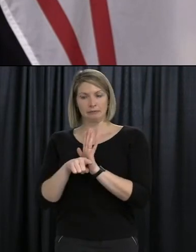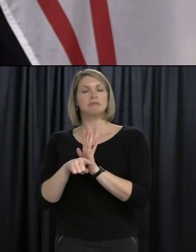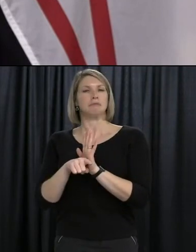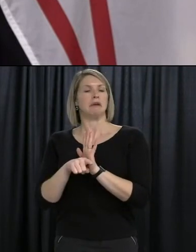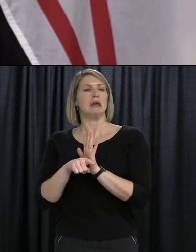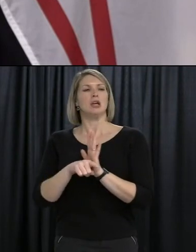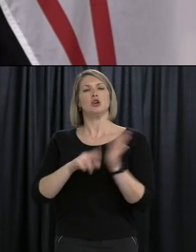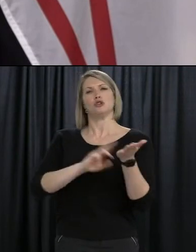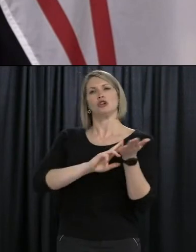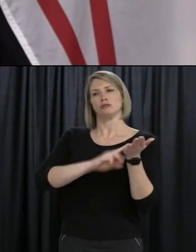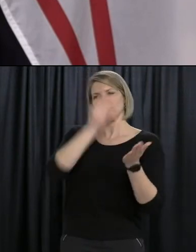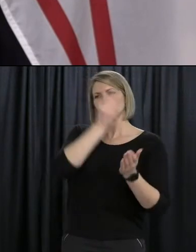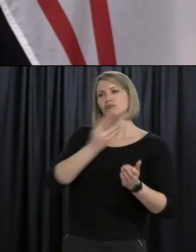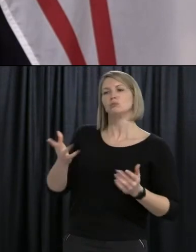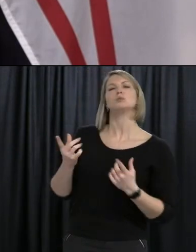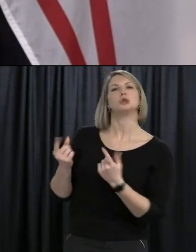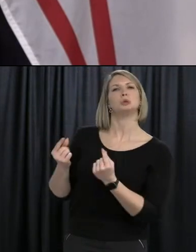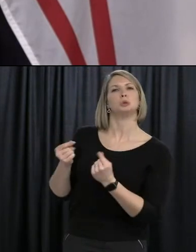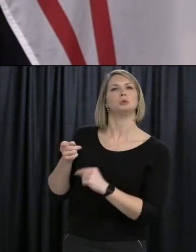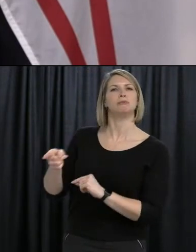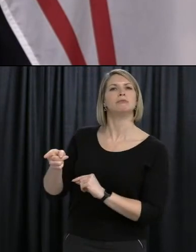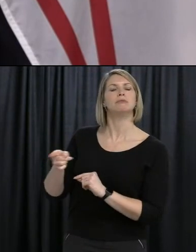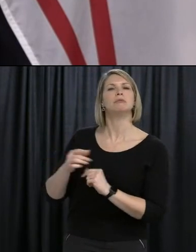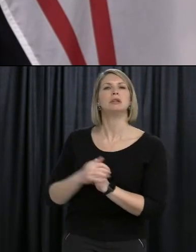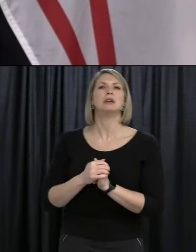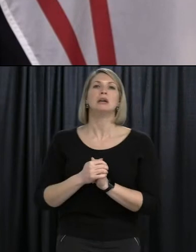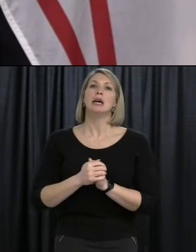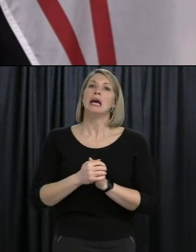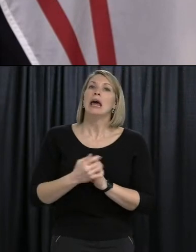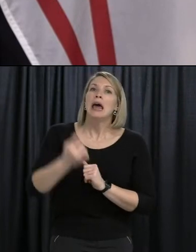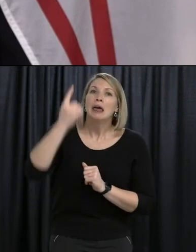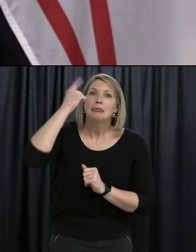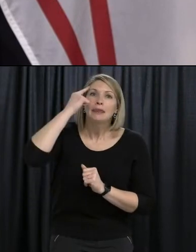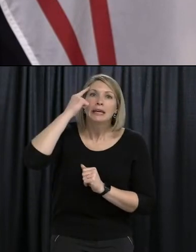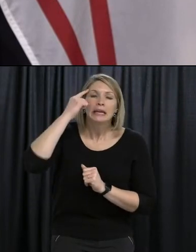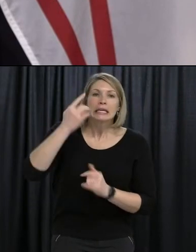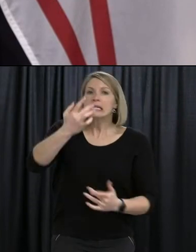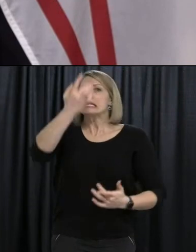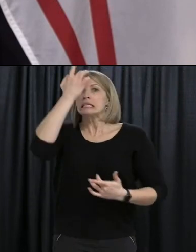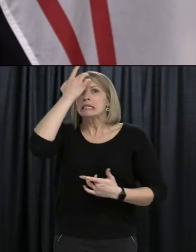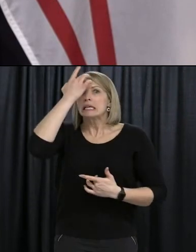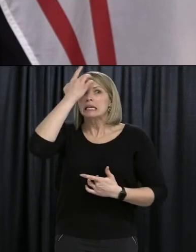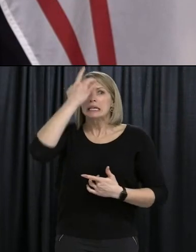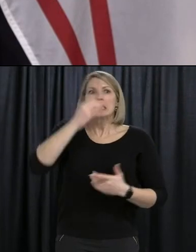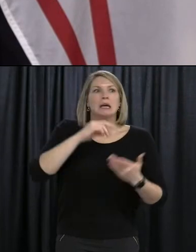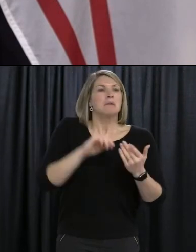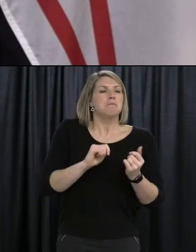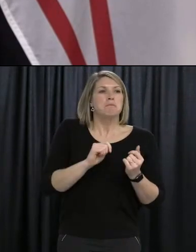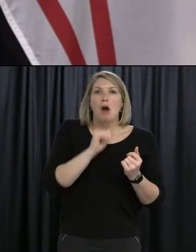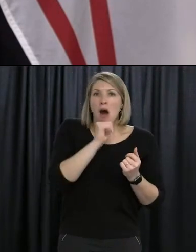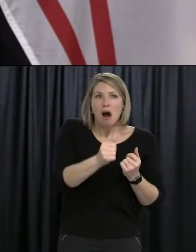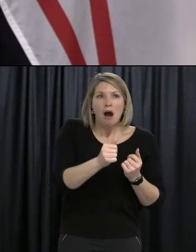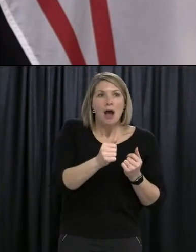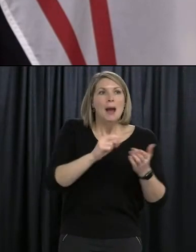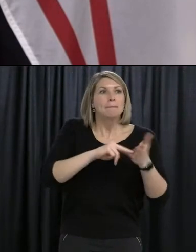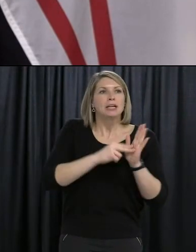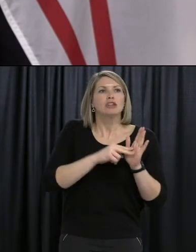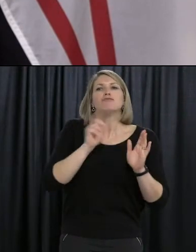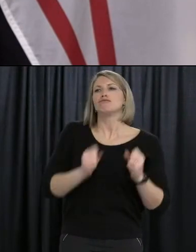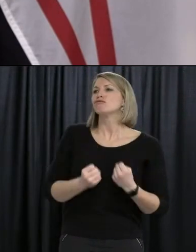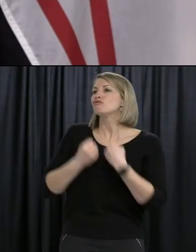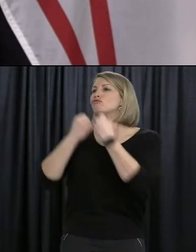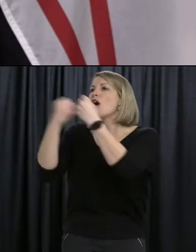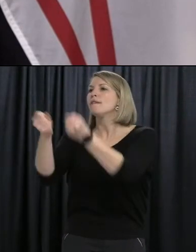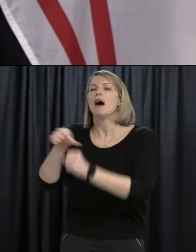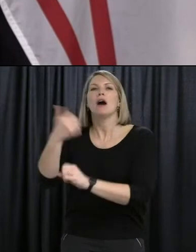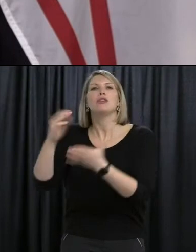cases across the metro area. Leaving Mount Pearl to buy groceries in St. John's or another community will not reduce your risk and, in fact,